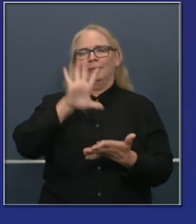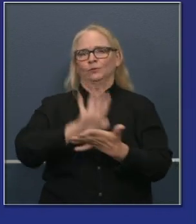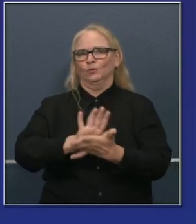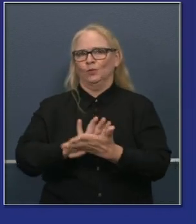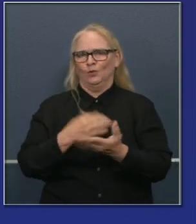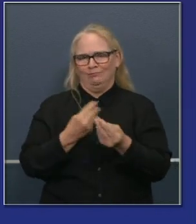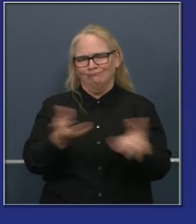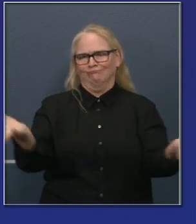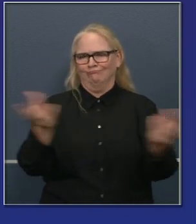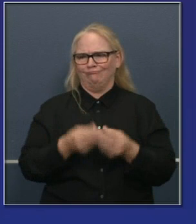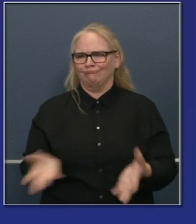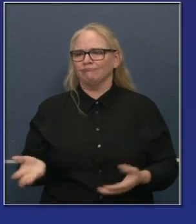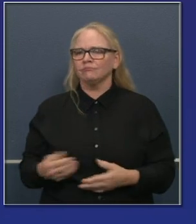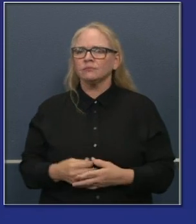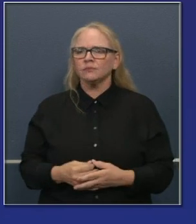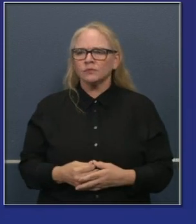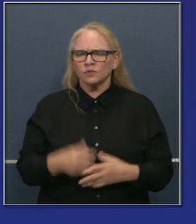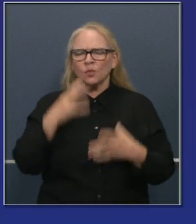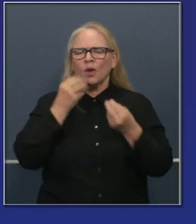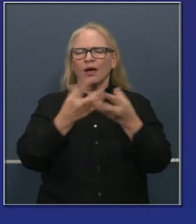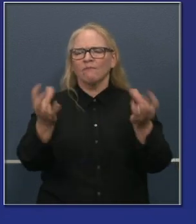provide more as needed.